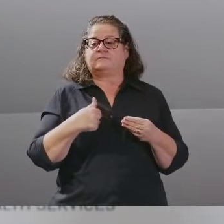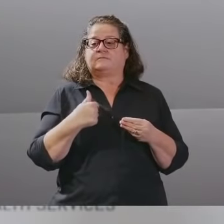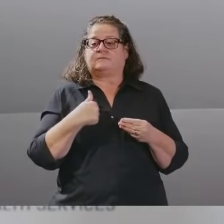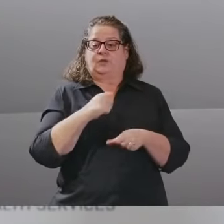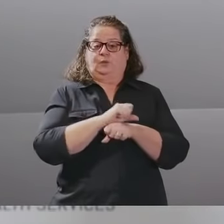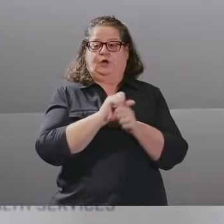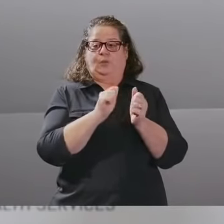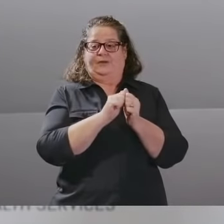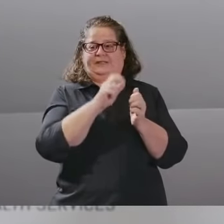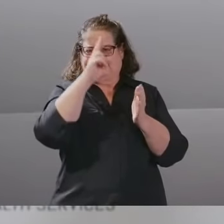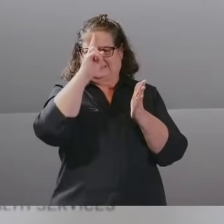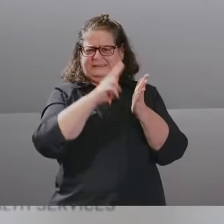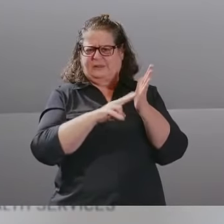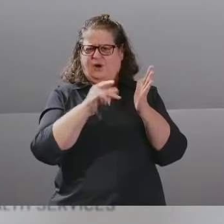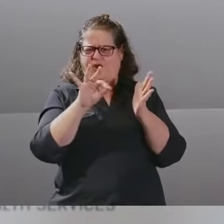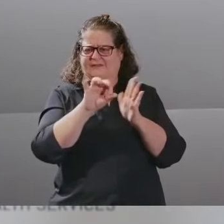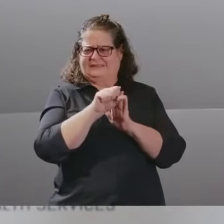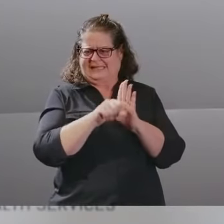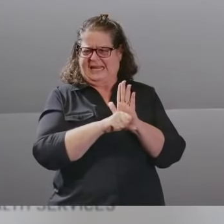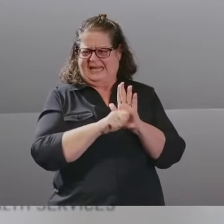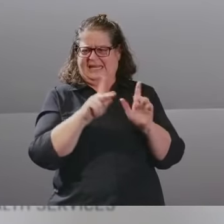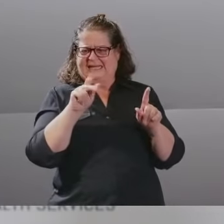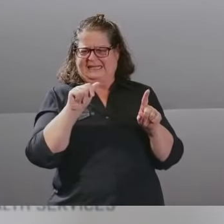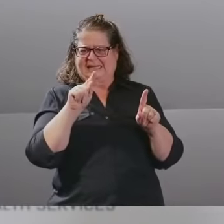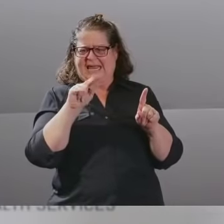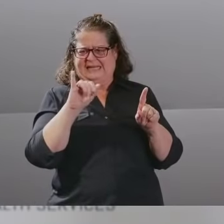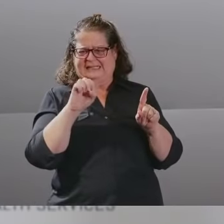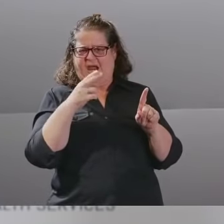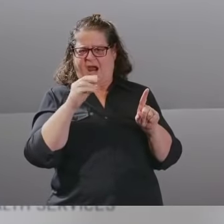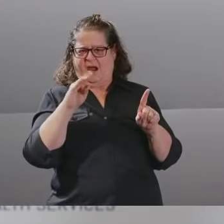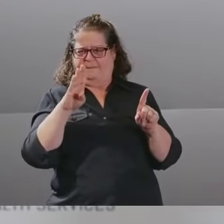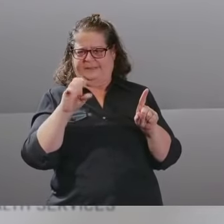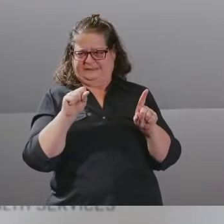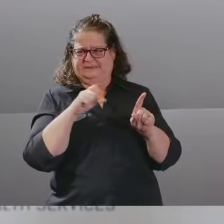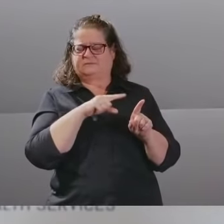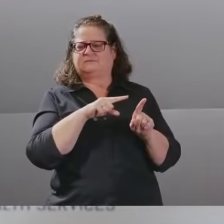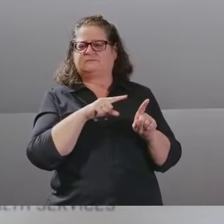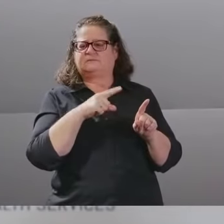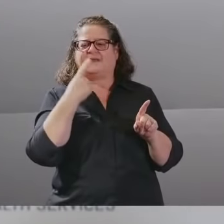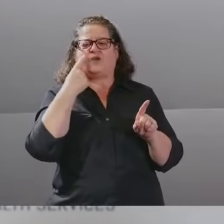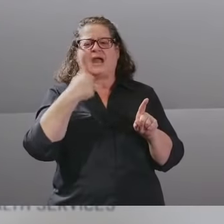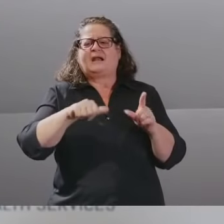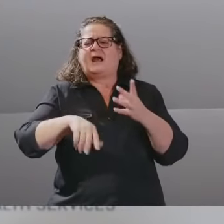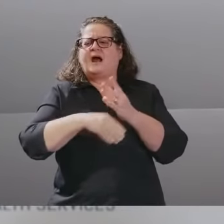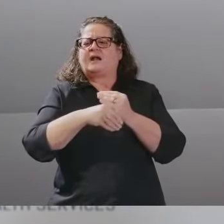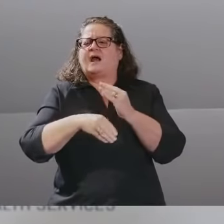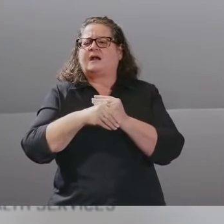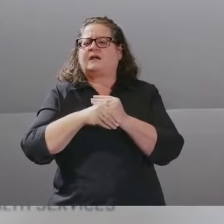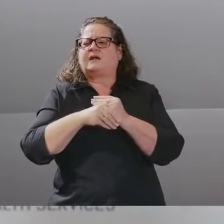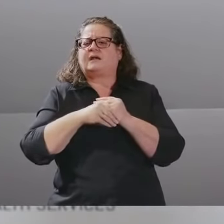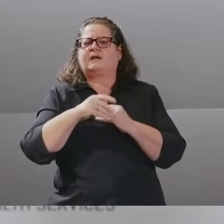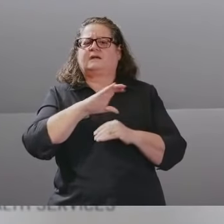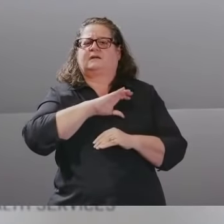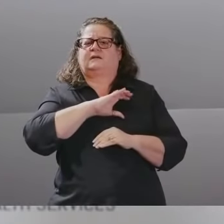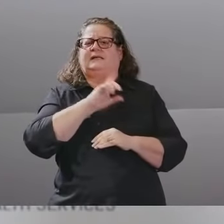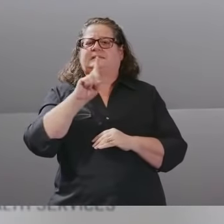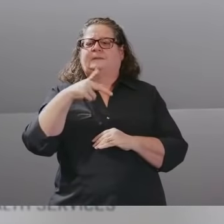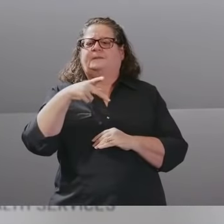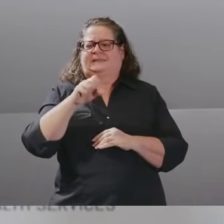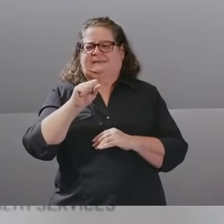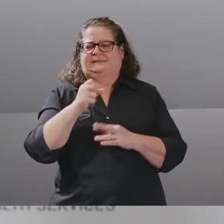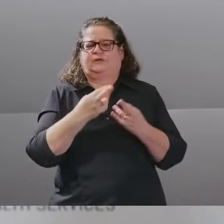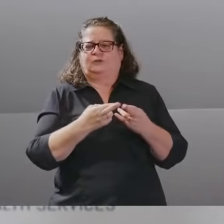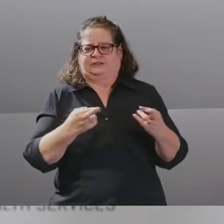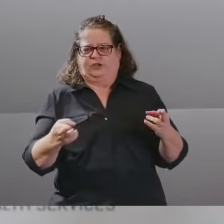Katie Hobbs for any additional DPS resources that are necessary in any way